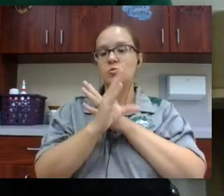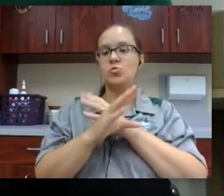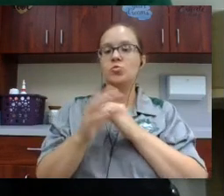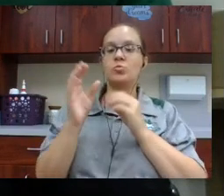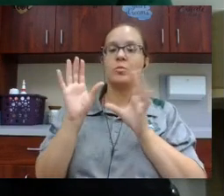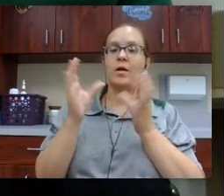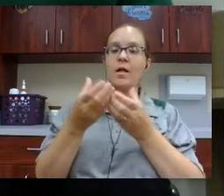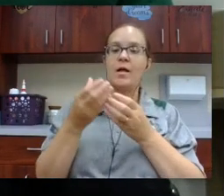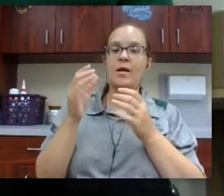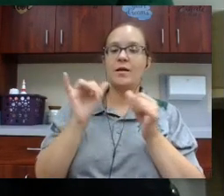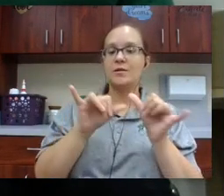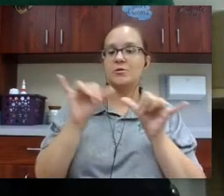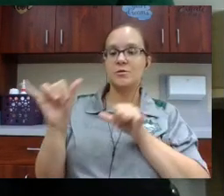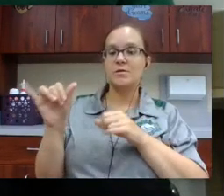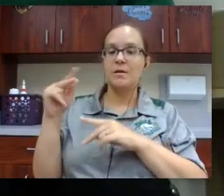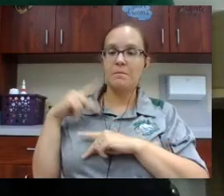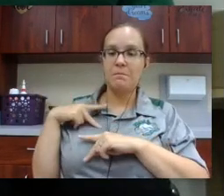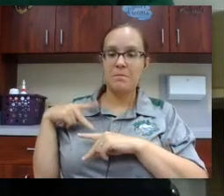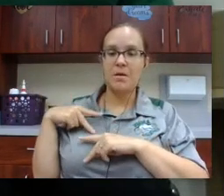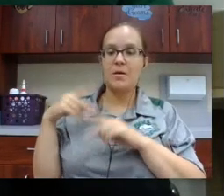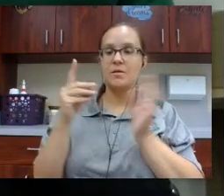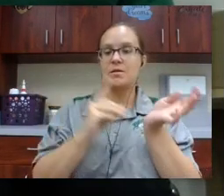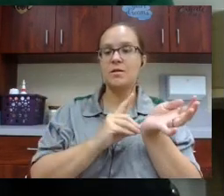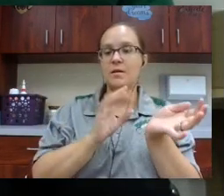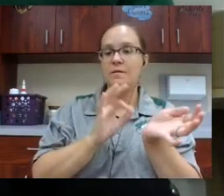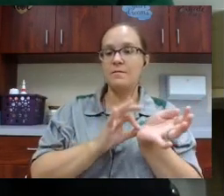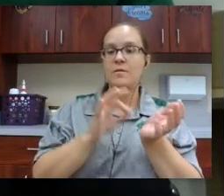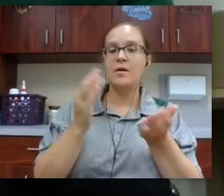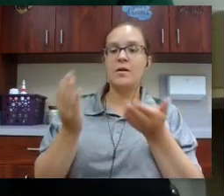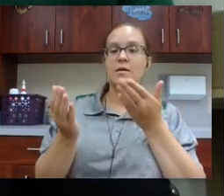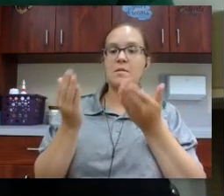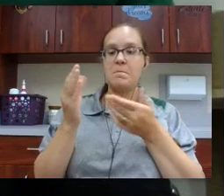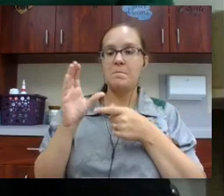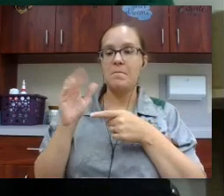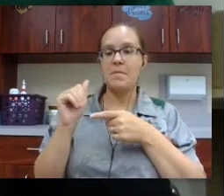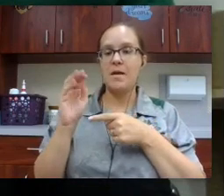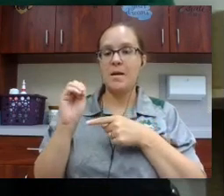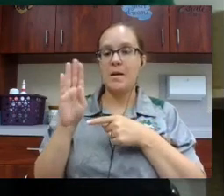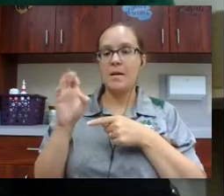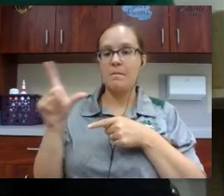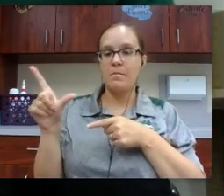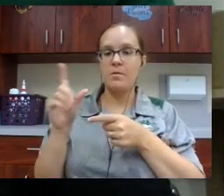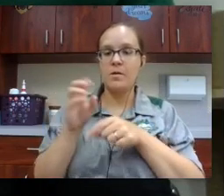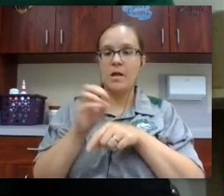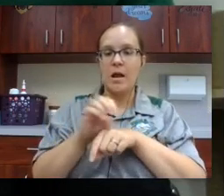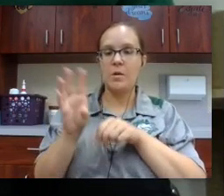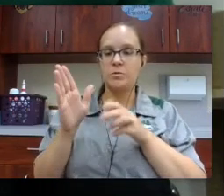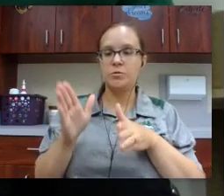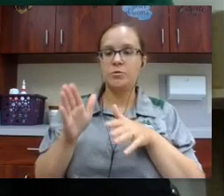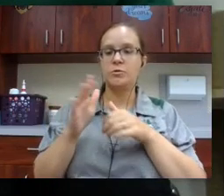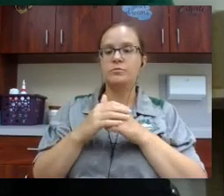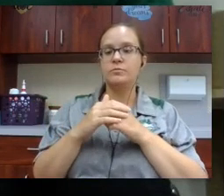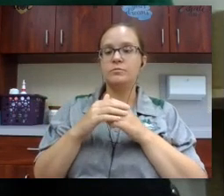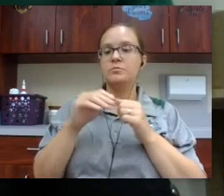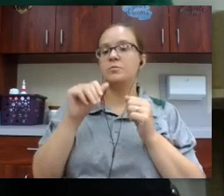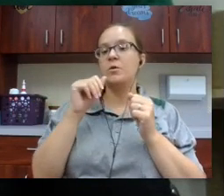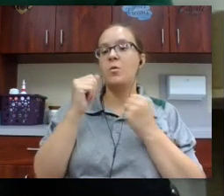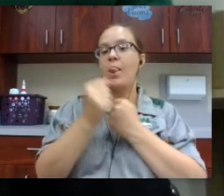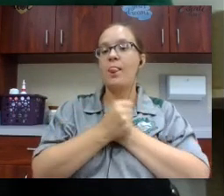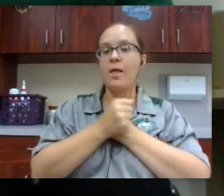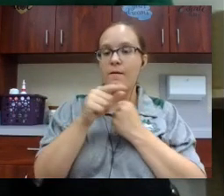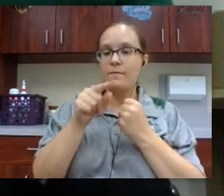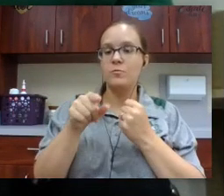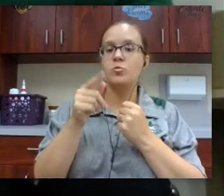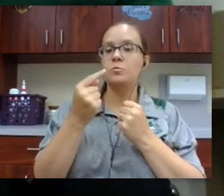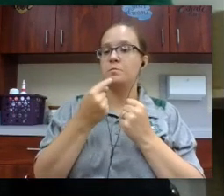Connect just as Mr. Peters and Dr. Fitzpatrick and Miss Campbell will. All right, guys, we love you. We miss you